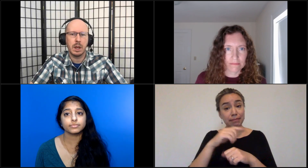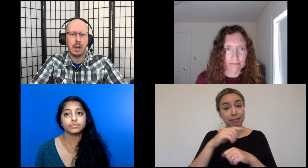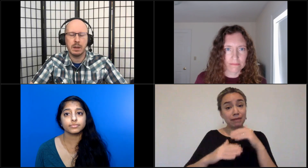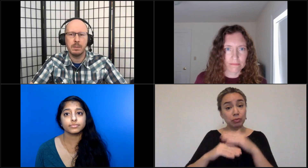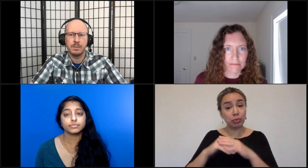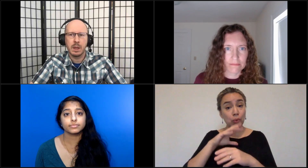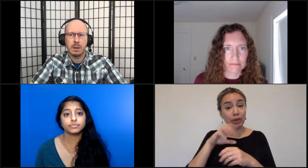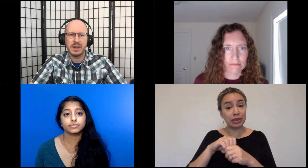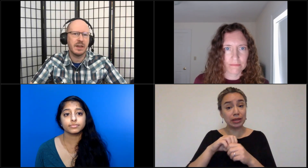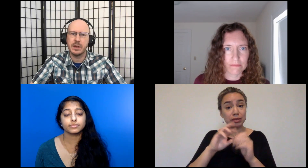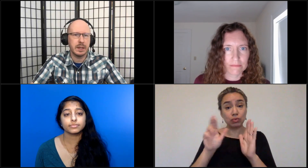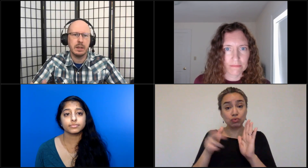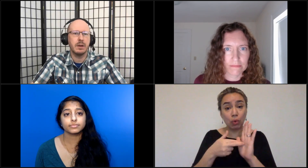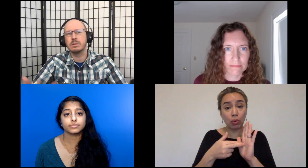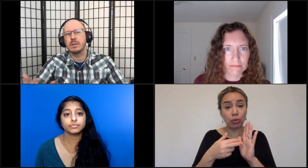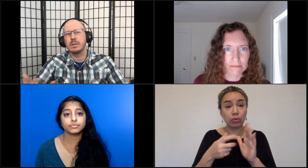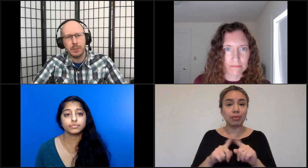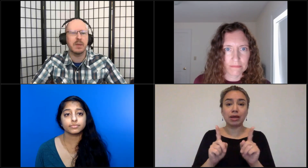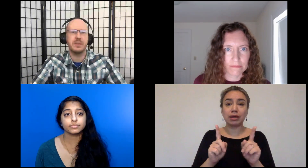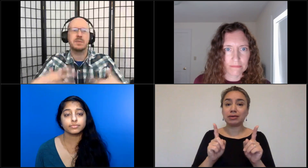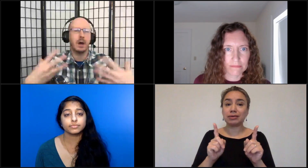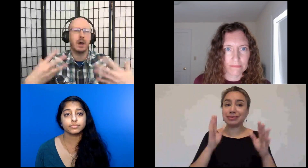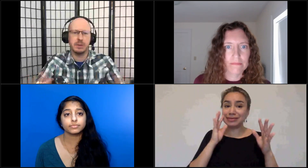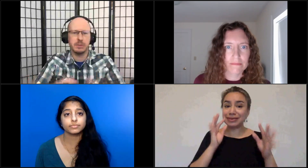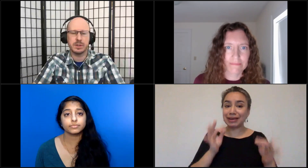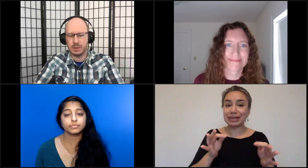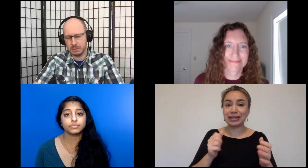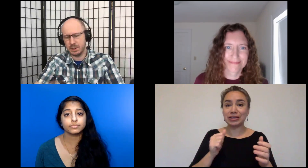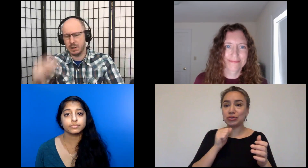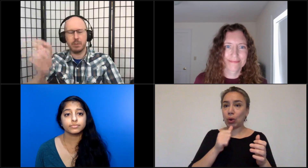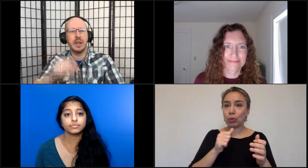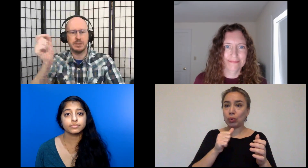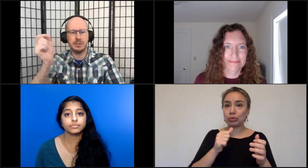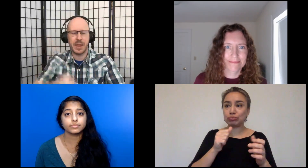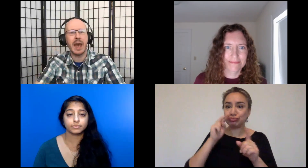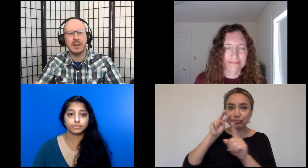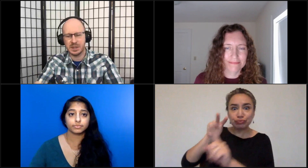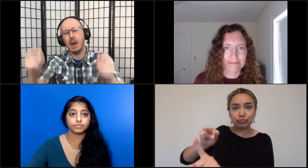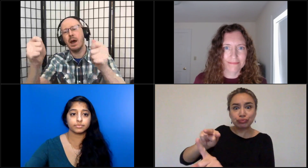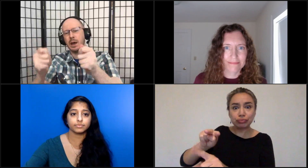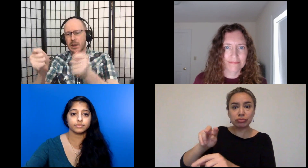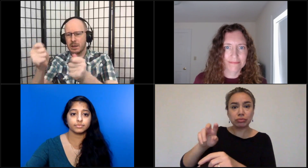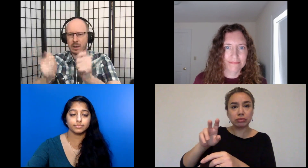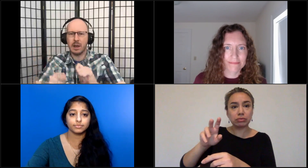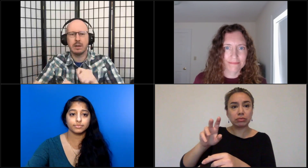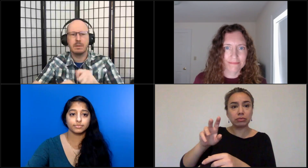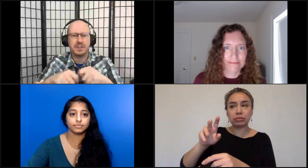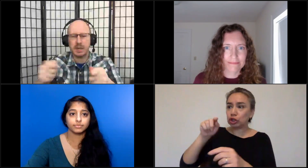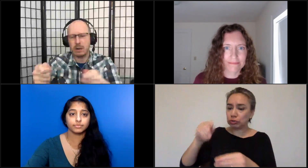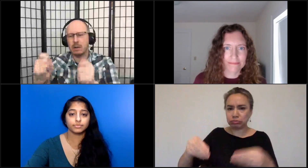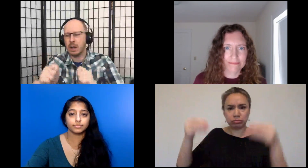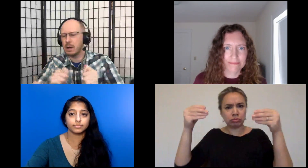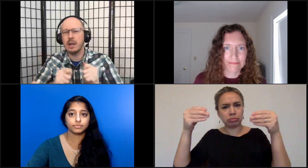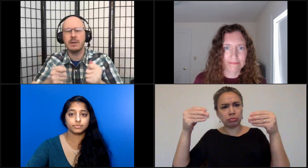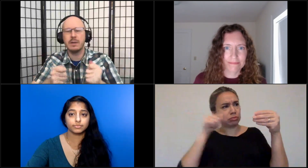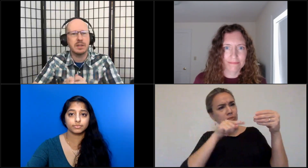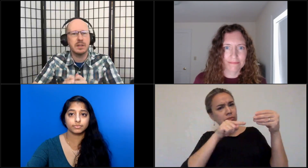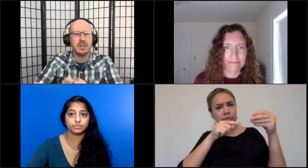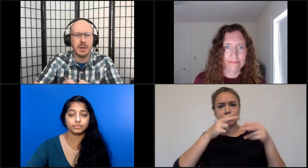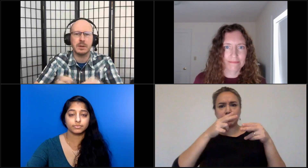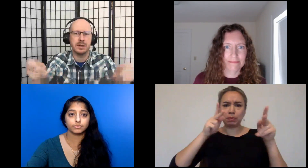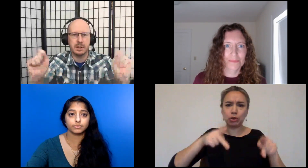role. But definitely, don't put them on the spot. Don't pull names from the hat and say, let's get our